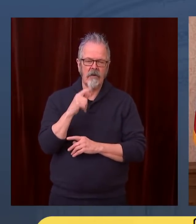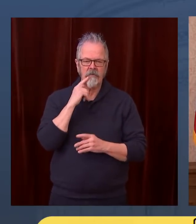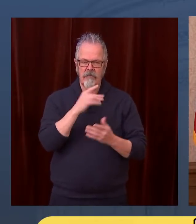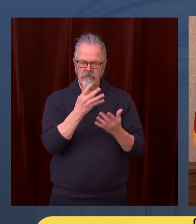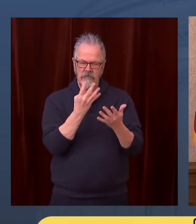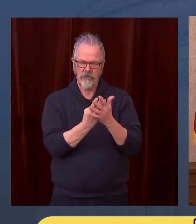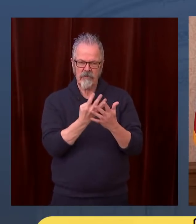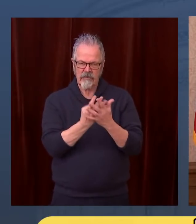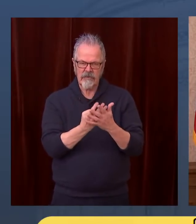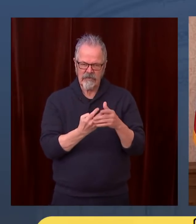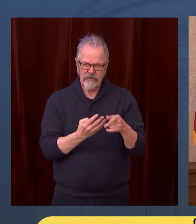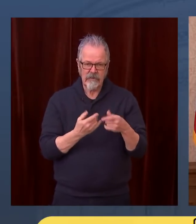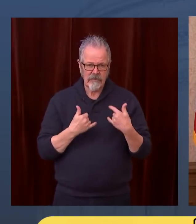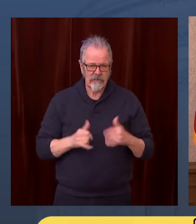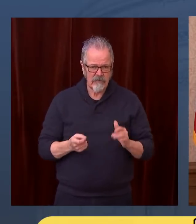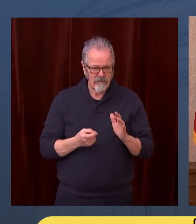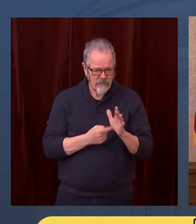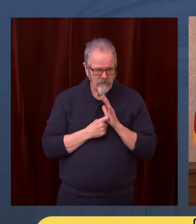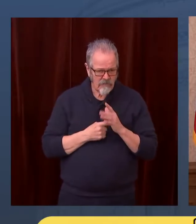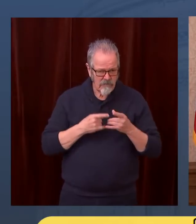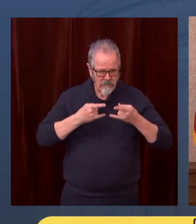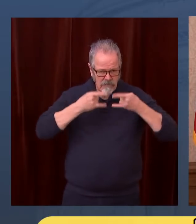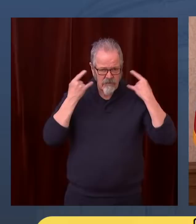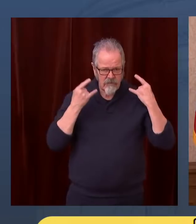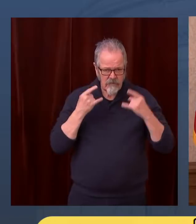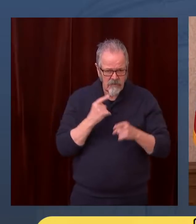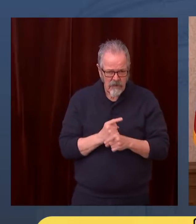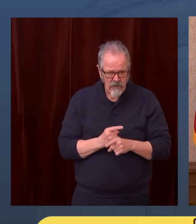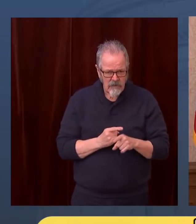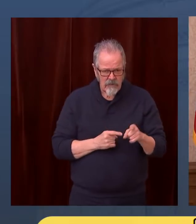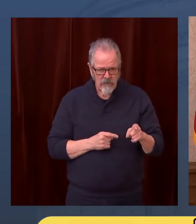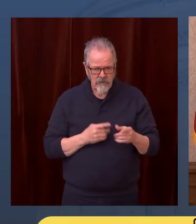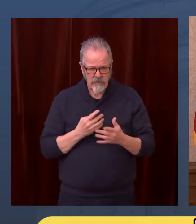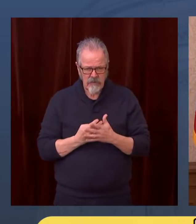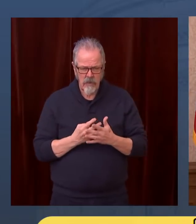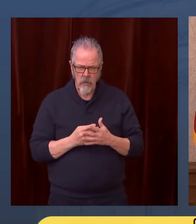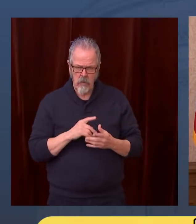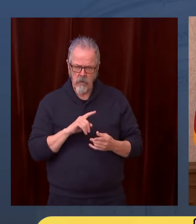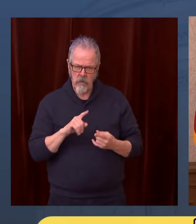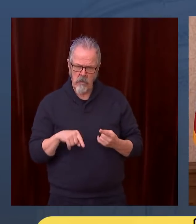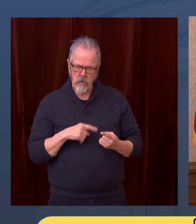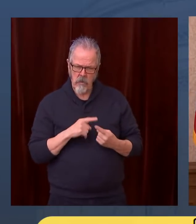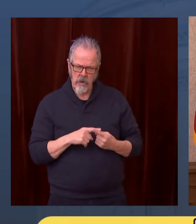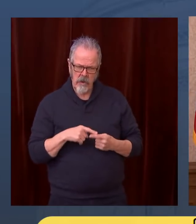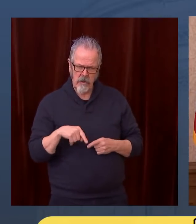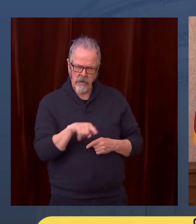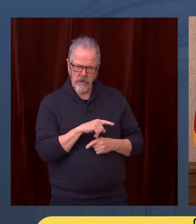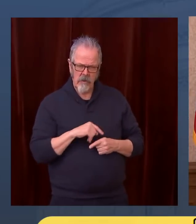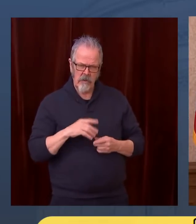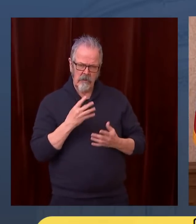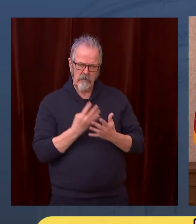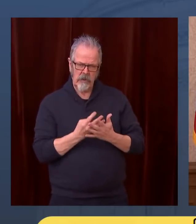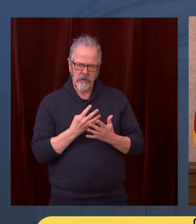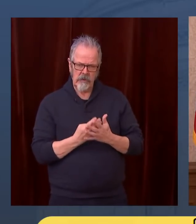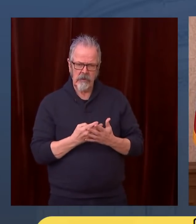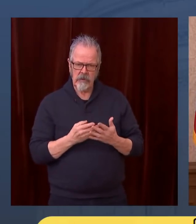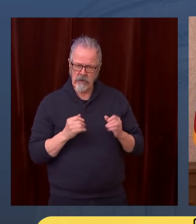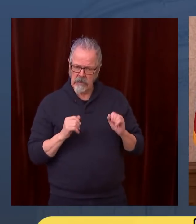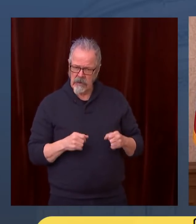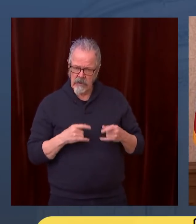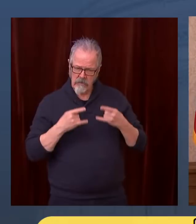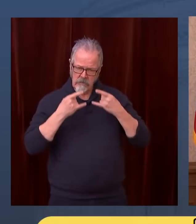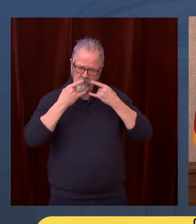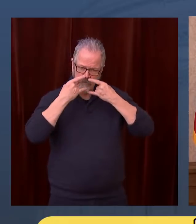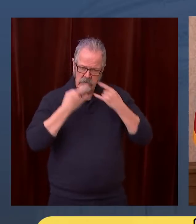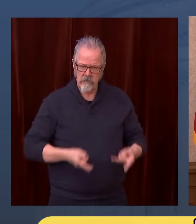still have mask requirements as of now. When will those correctional facilities consider removing the requirements for